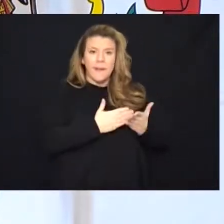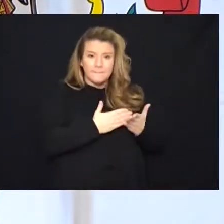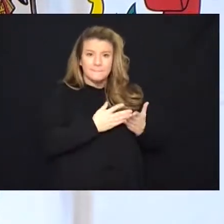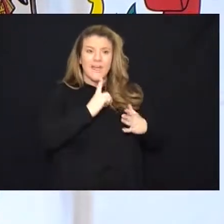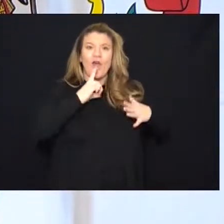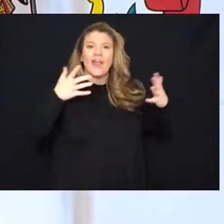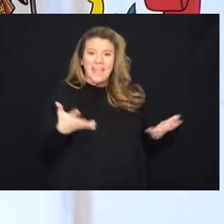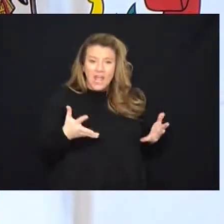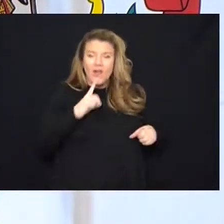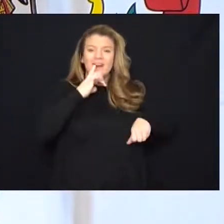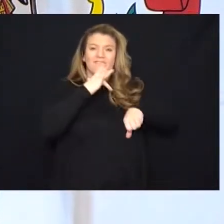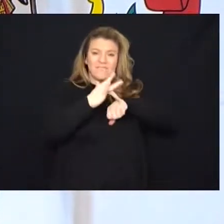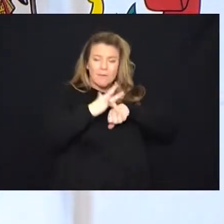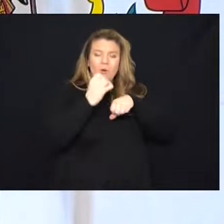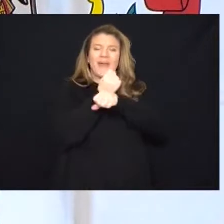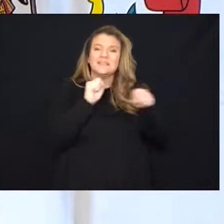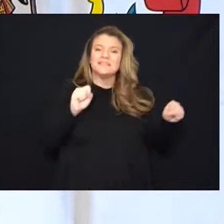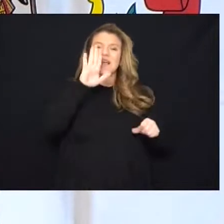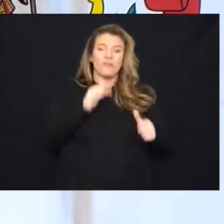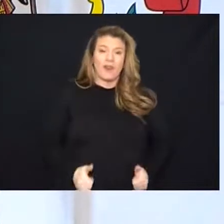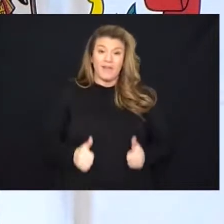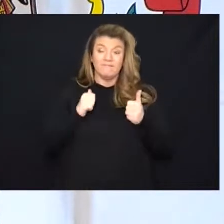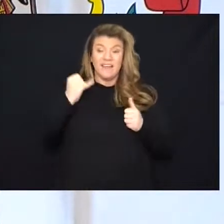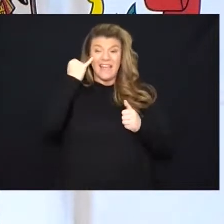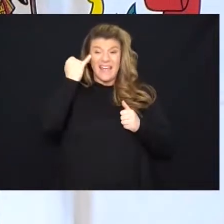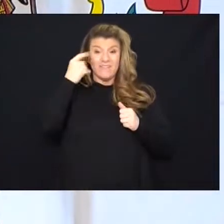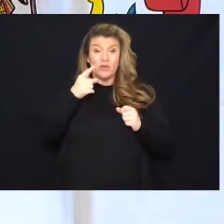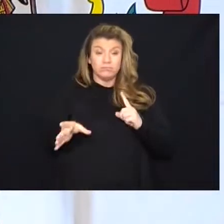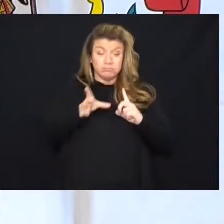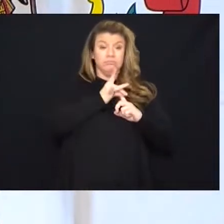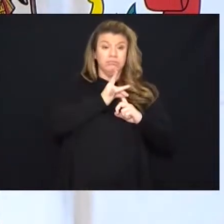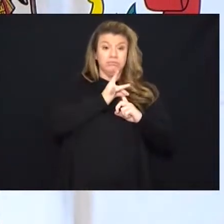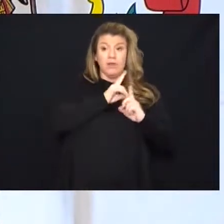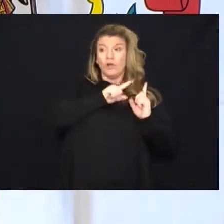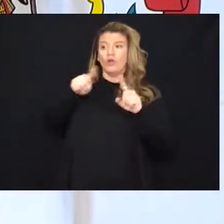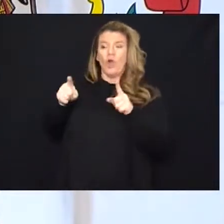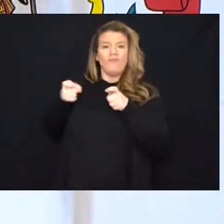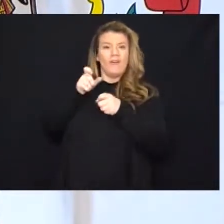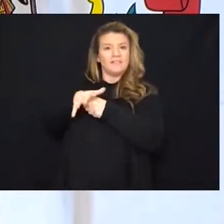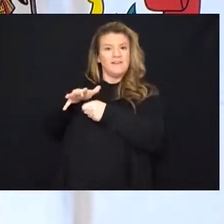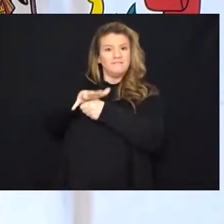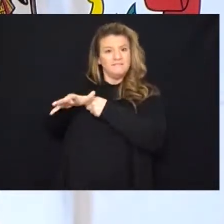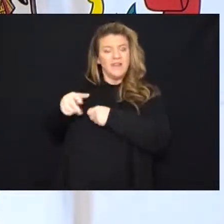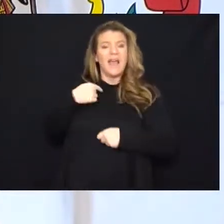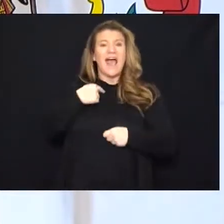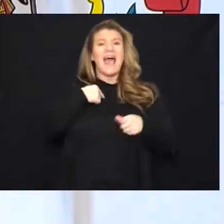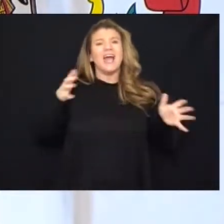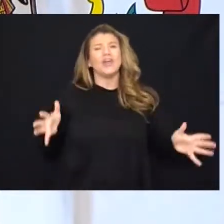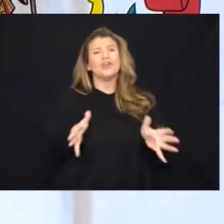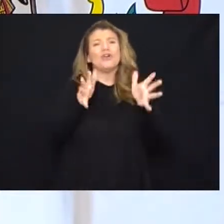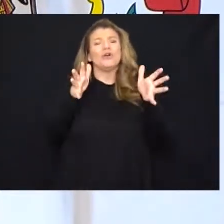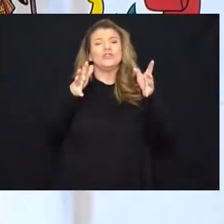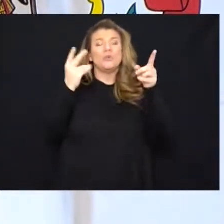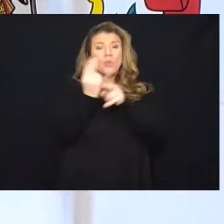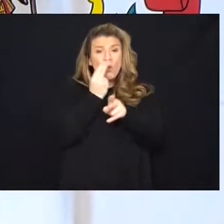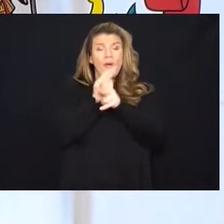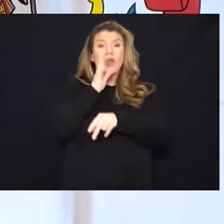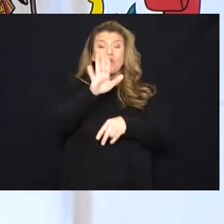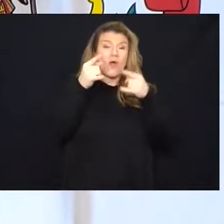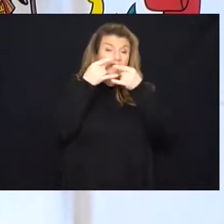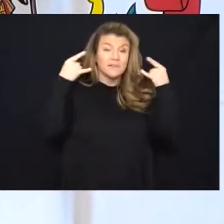we can save your life if we catch this thing early enough. You know, I encourage people about wearing a face mask. You know, if